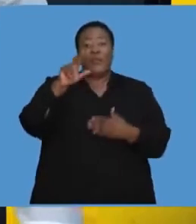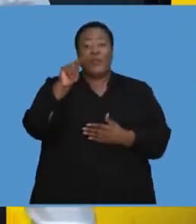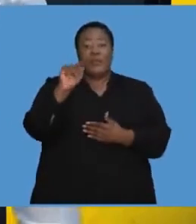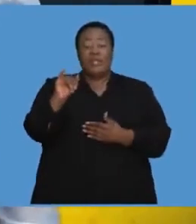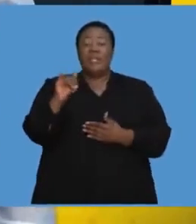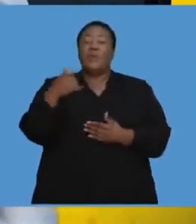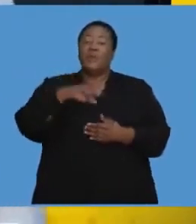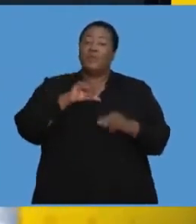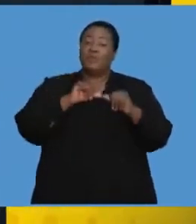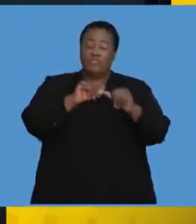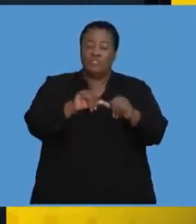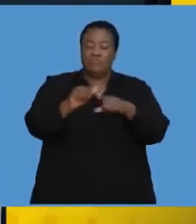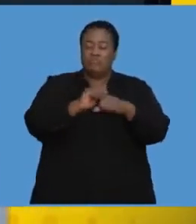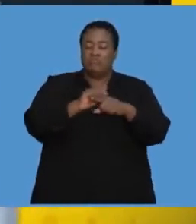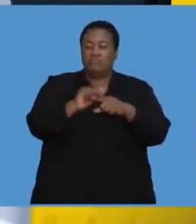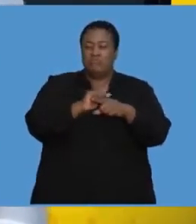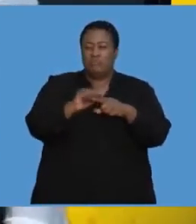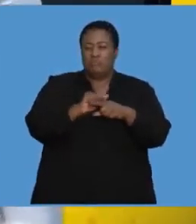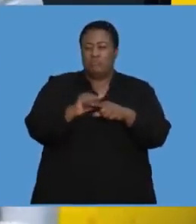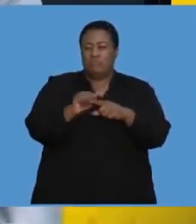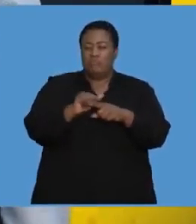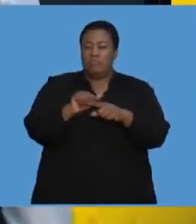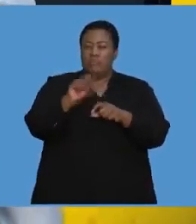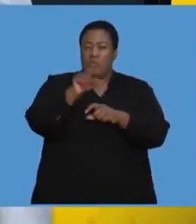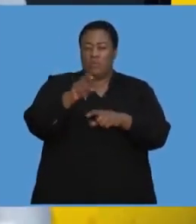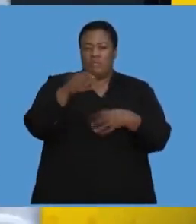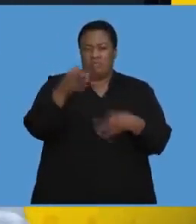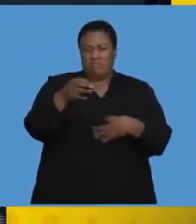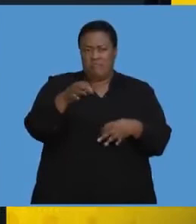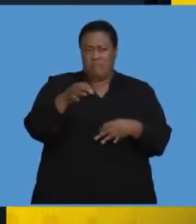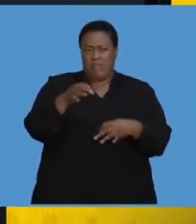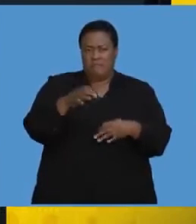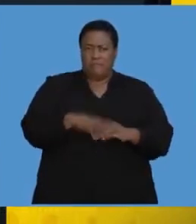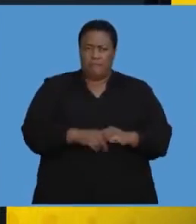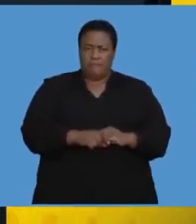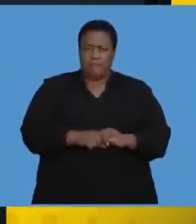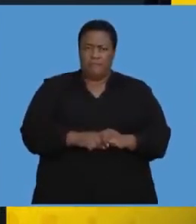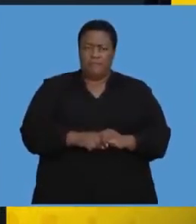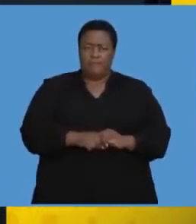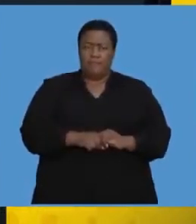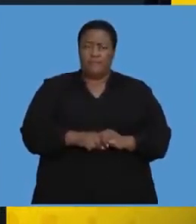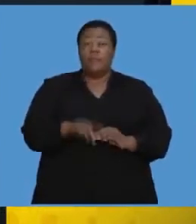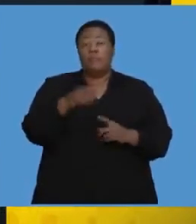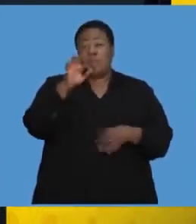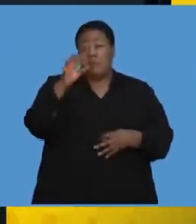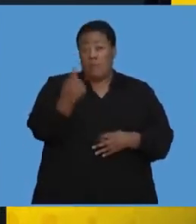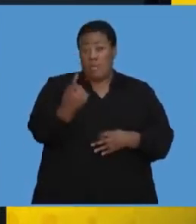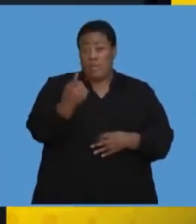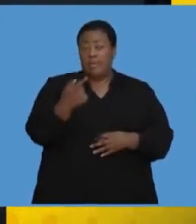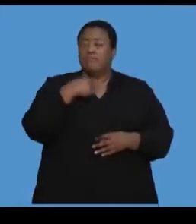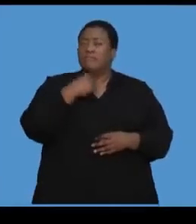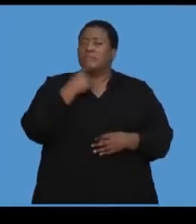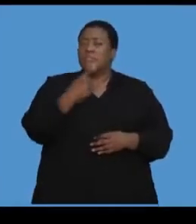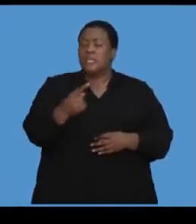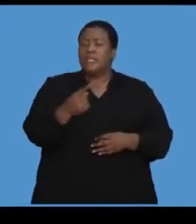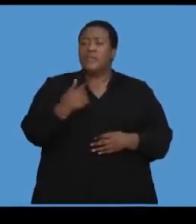we are continuing with our revision segment as we are doing our revision prep for paper 1. Right now, like I said,